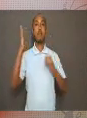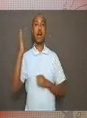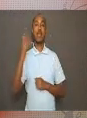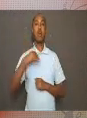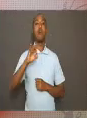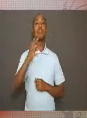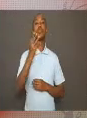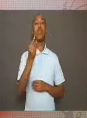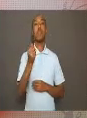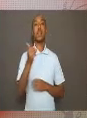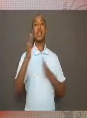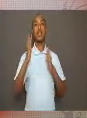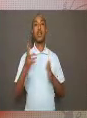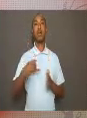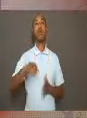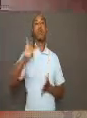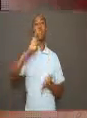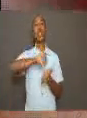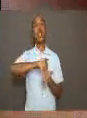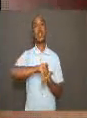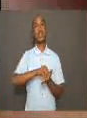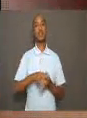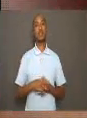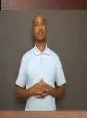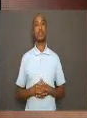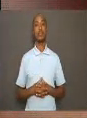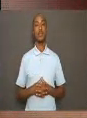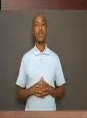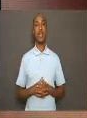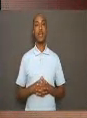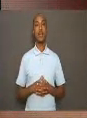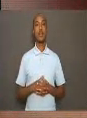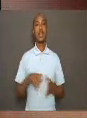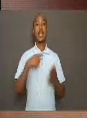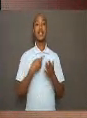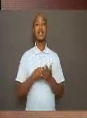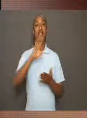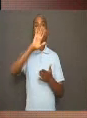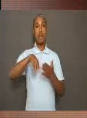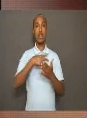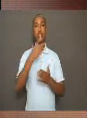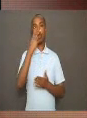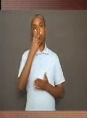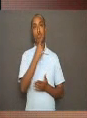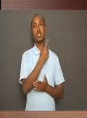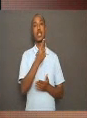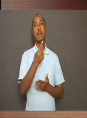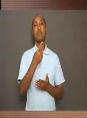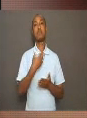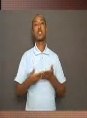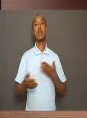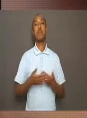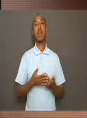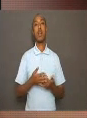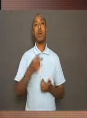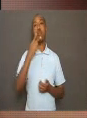the solubility of the salt. This table shows some simple observations